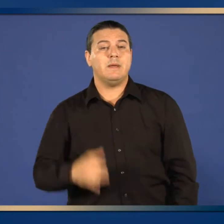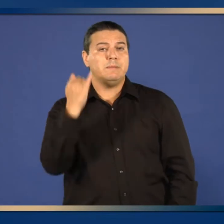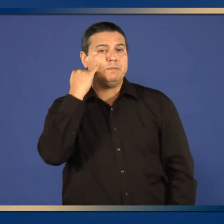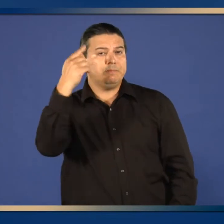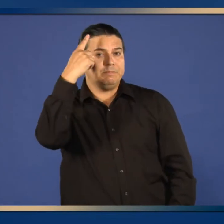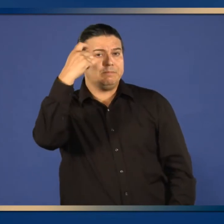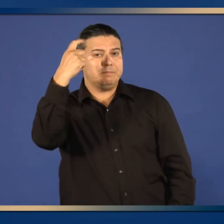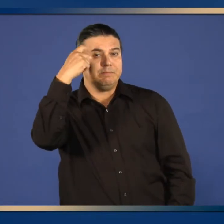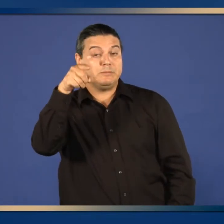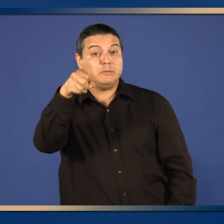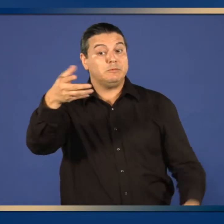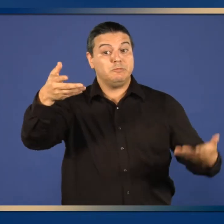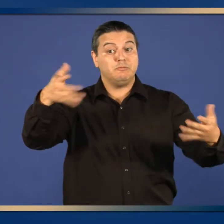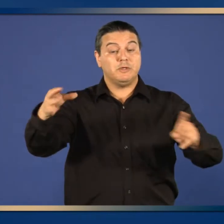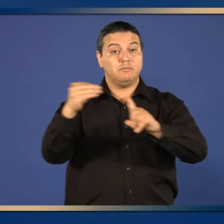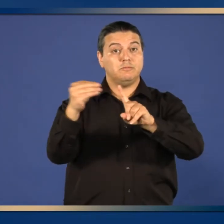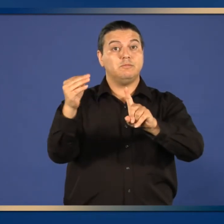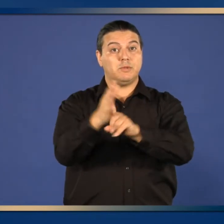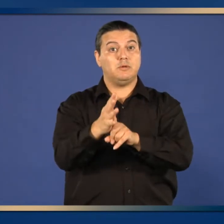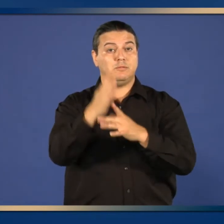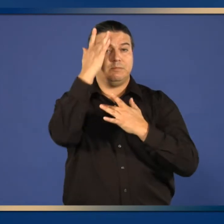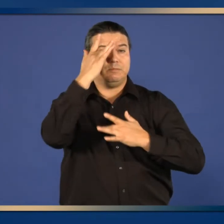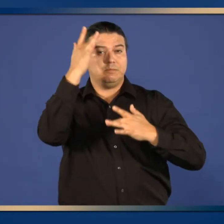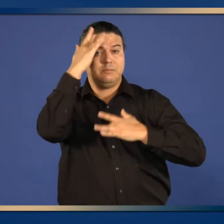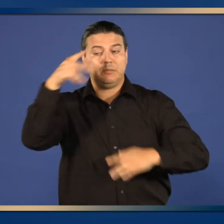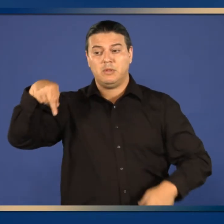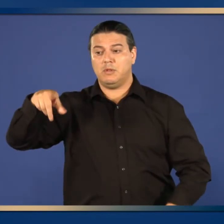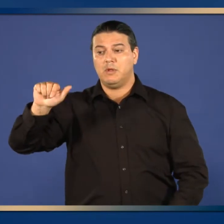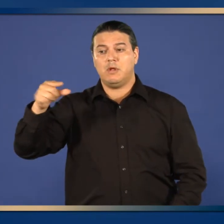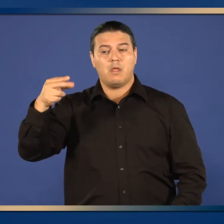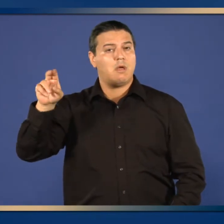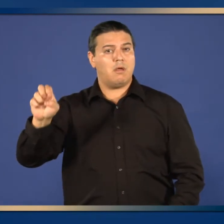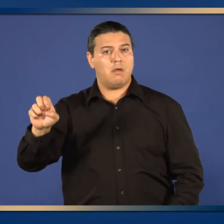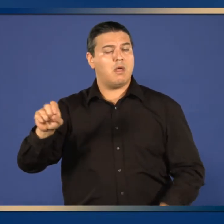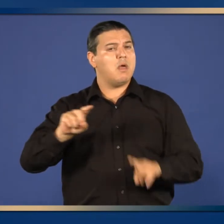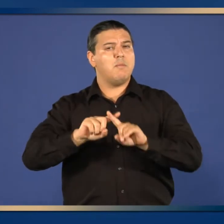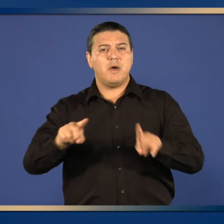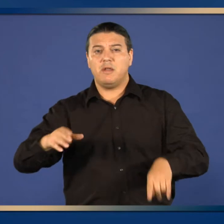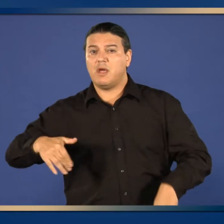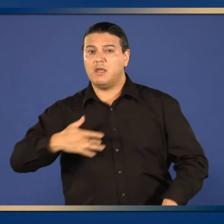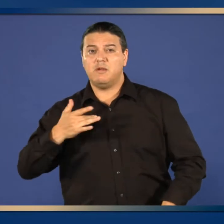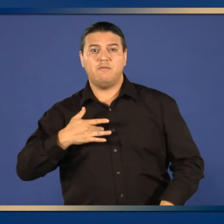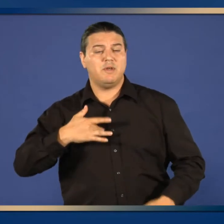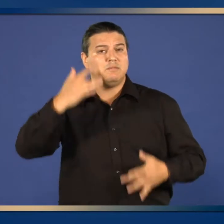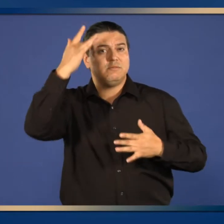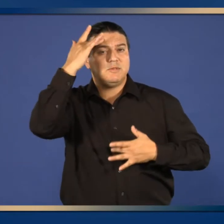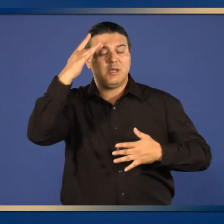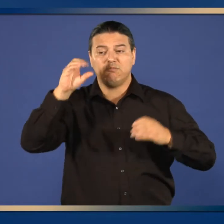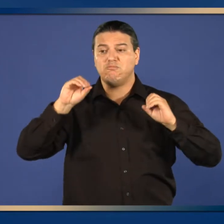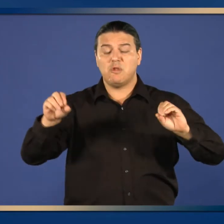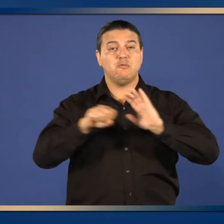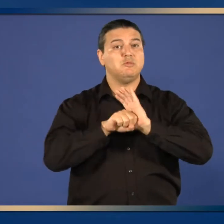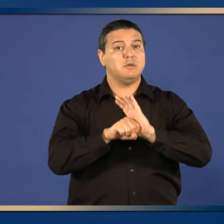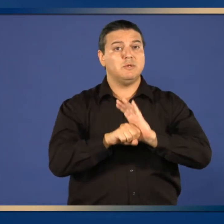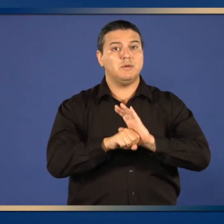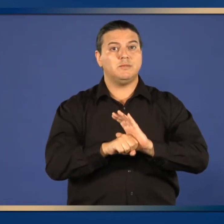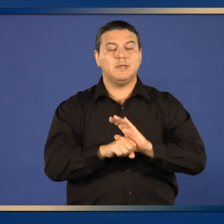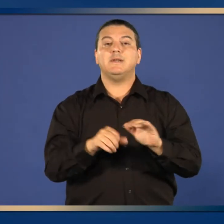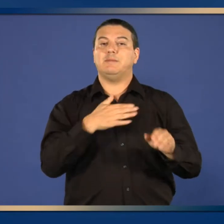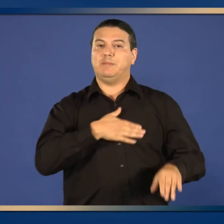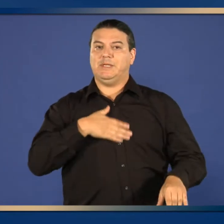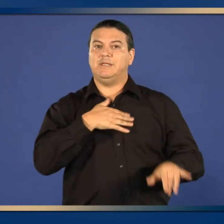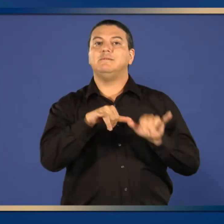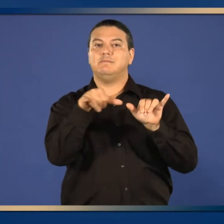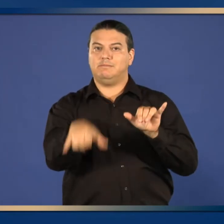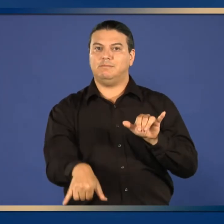If you feel you have been exposed to plague, but you are not sick with plague symptoms, please stay here.